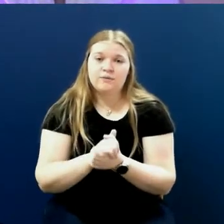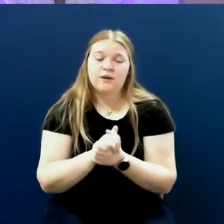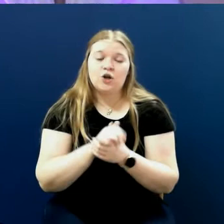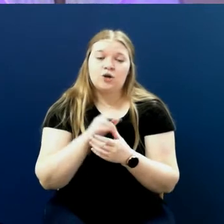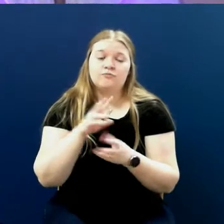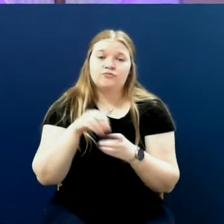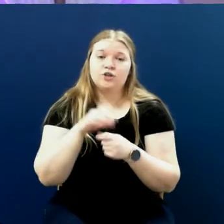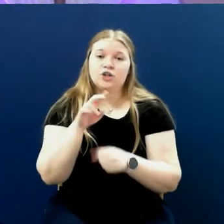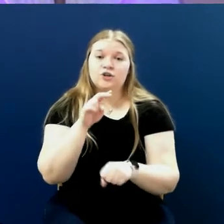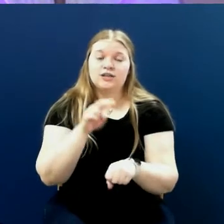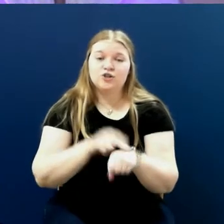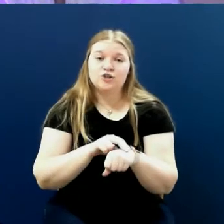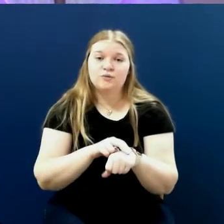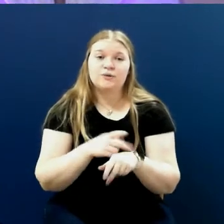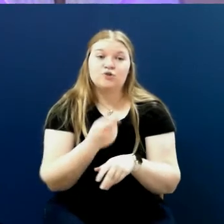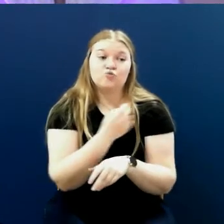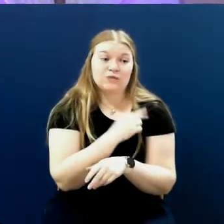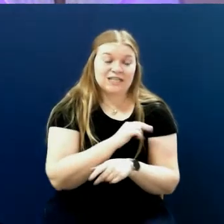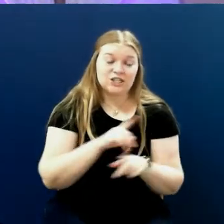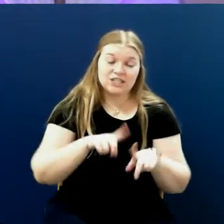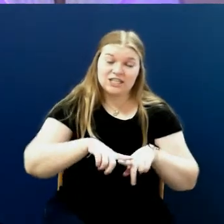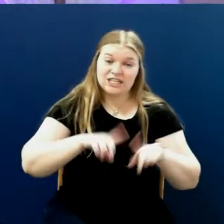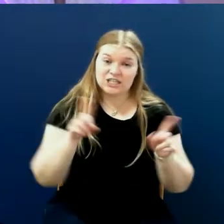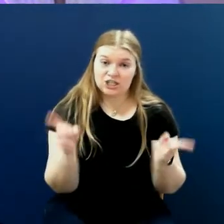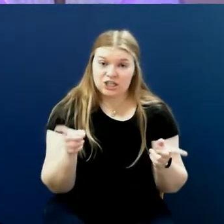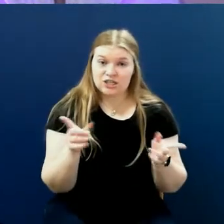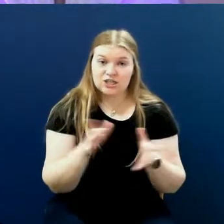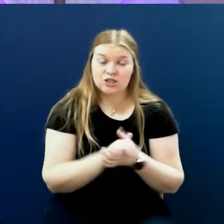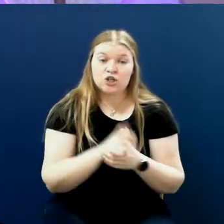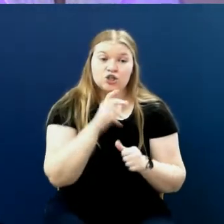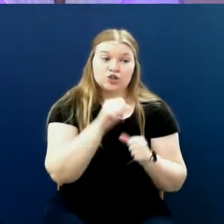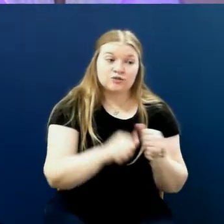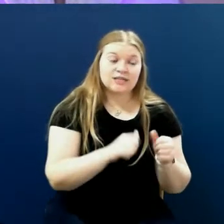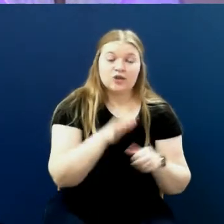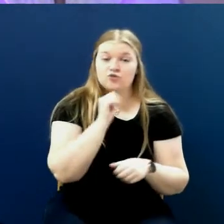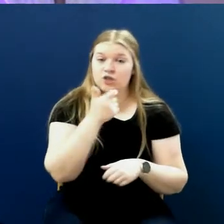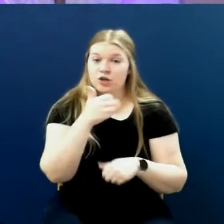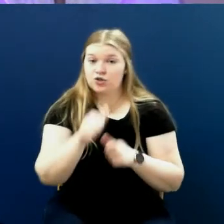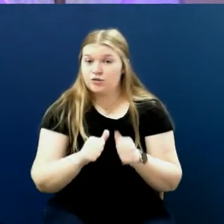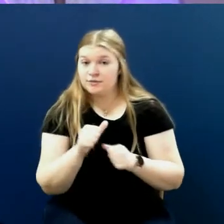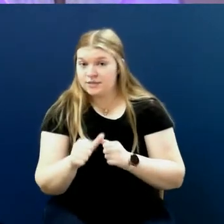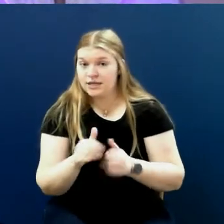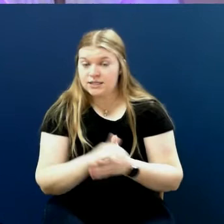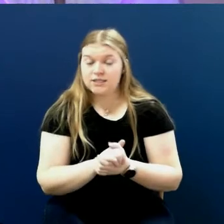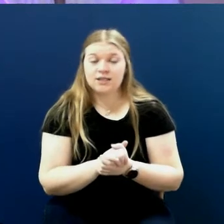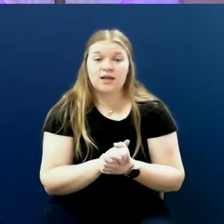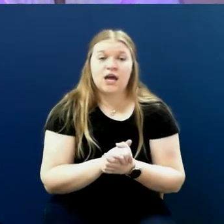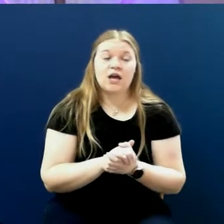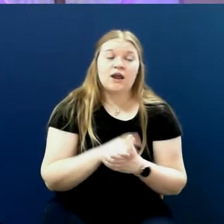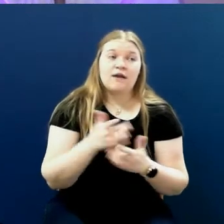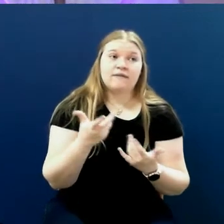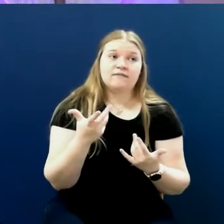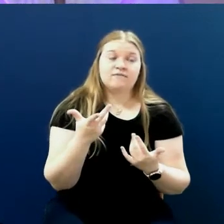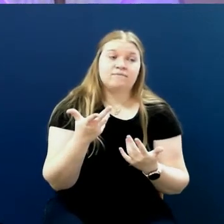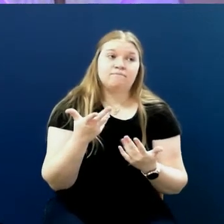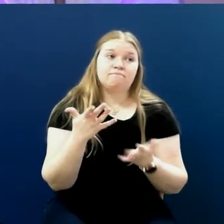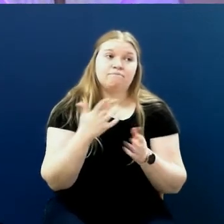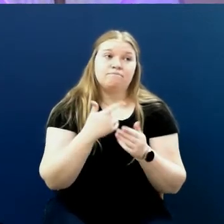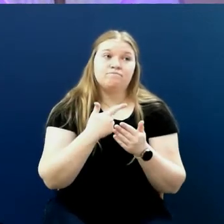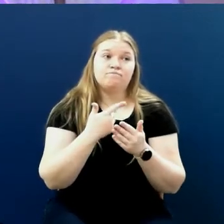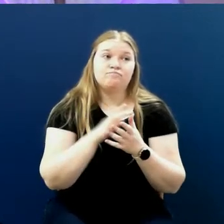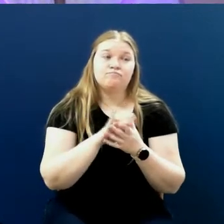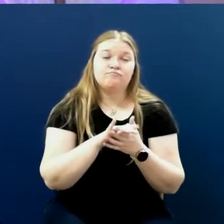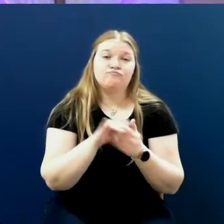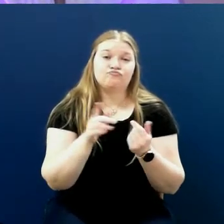nation. And there was religious distinctions. Notice here, circumcised or uncircumcised. In our vernacular today, it should be,